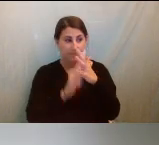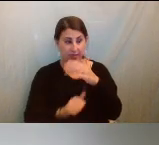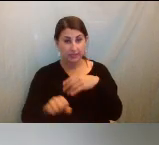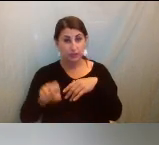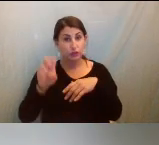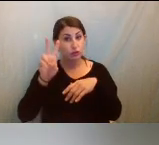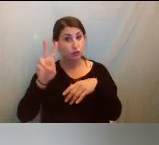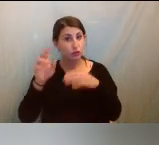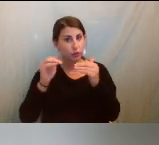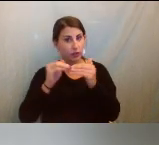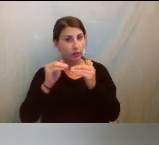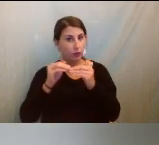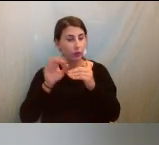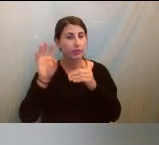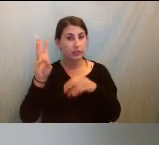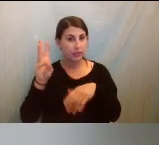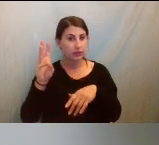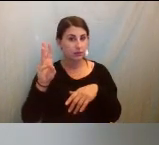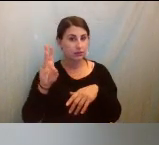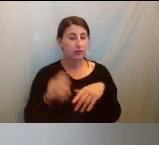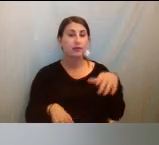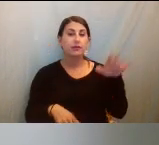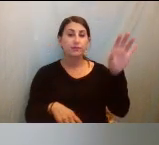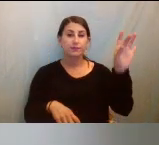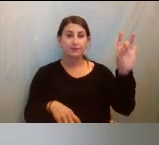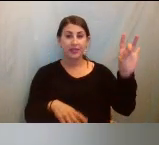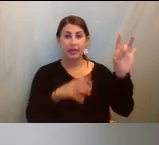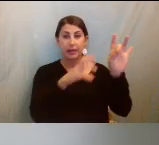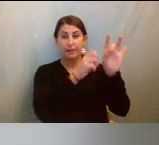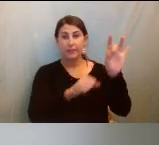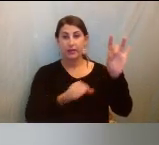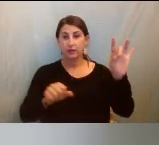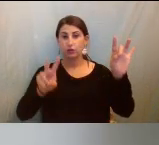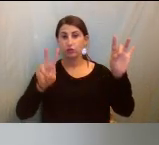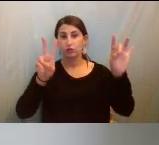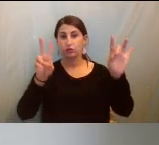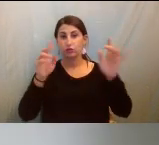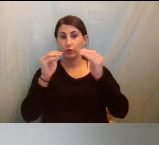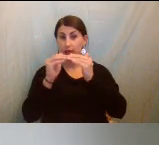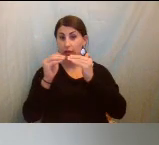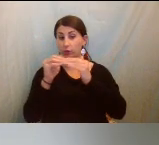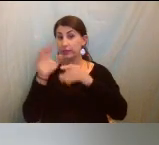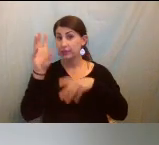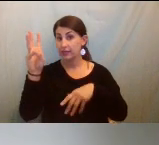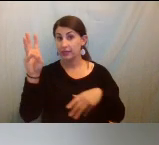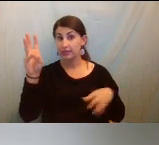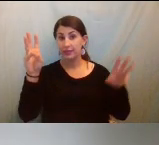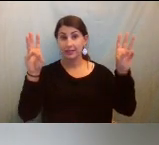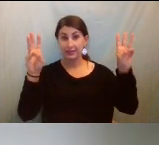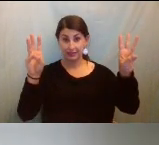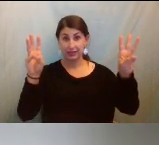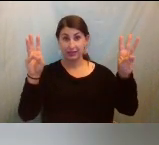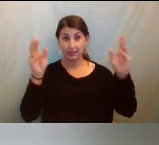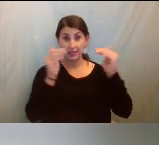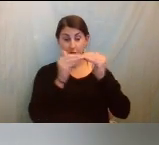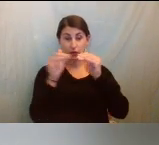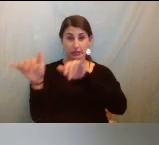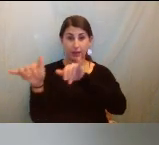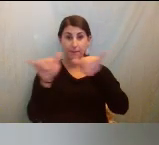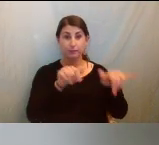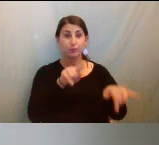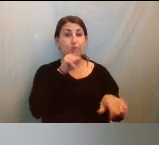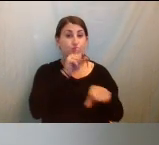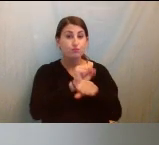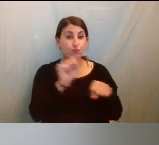check. 32 divided by 4 is 8. Minus 2 should equal 6. 8 minus 2 is 6. 6 does